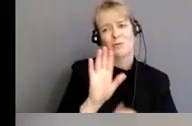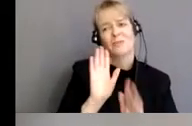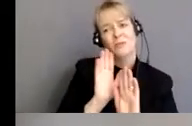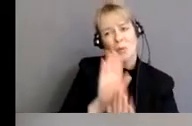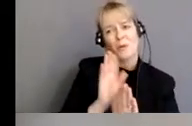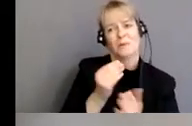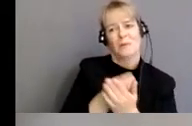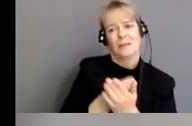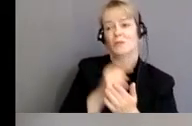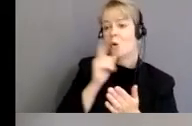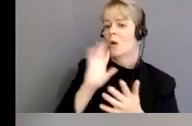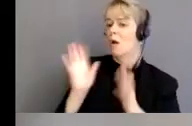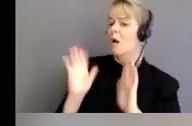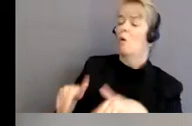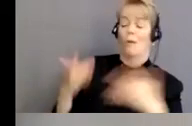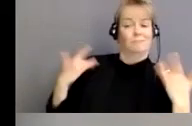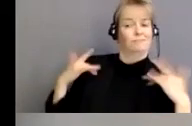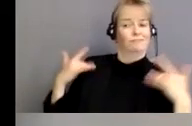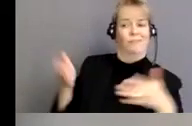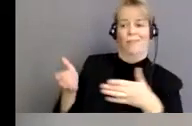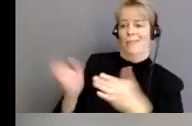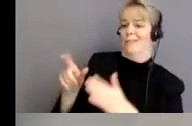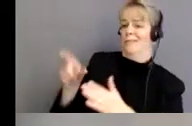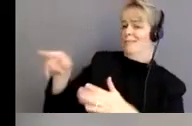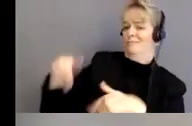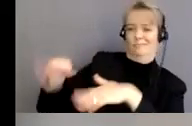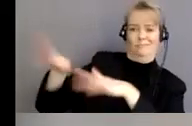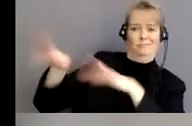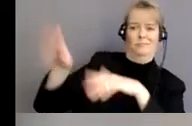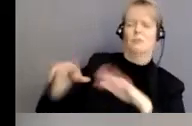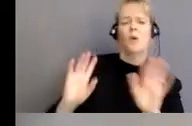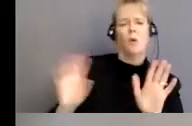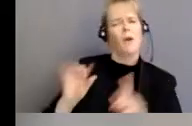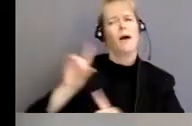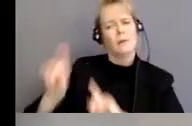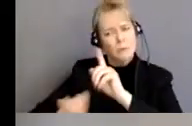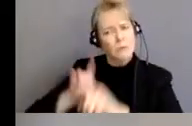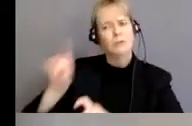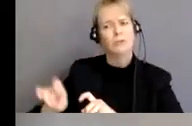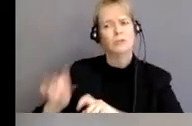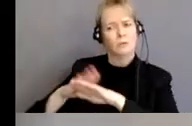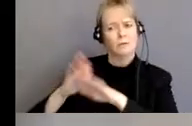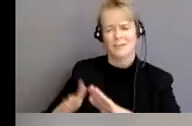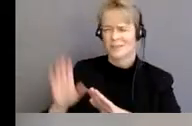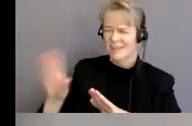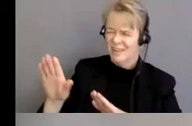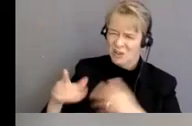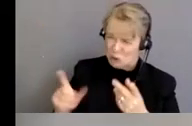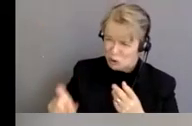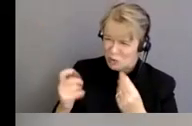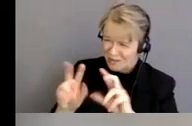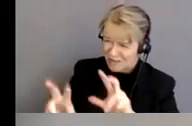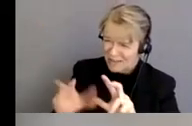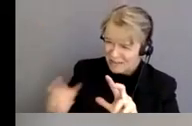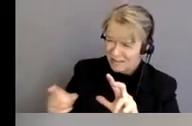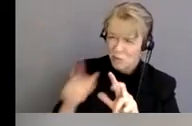If they're making recommendations, you want to ask, why should we do this? How is it going to help me meet my goals, right? What about this? What if